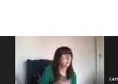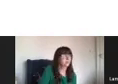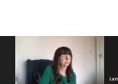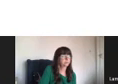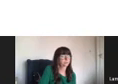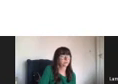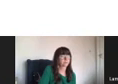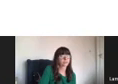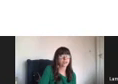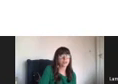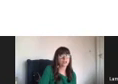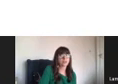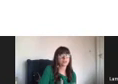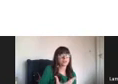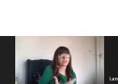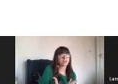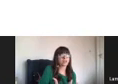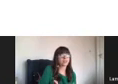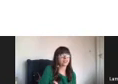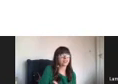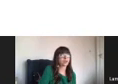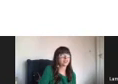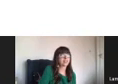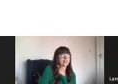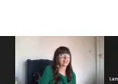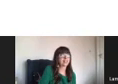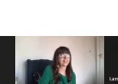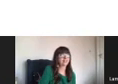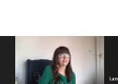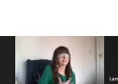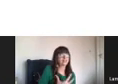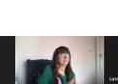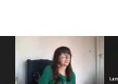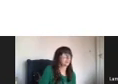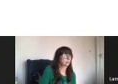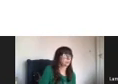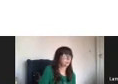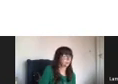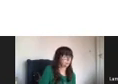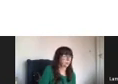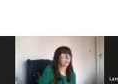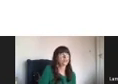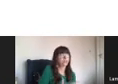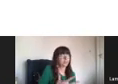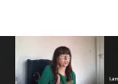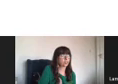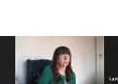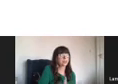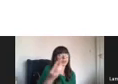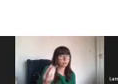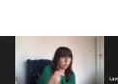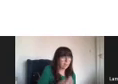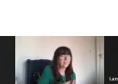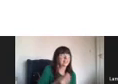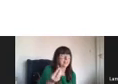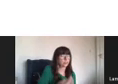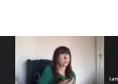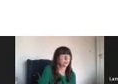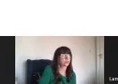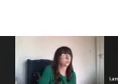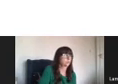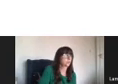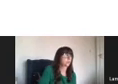legal dilemma. I've talked about the relevant equality analysis that I've given to the deaf world and all the various concepts and